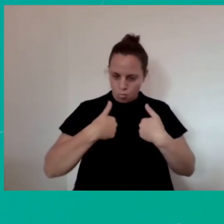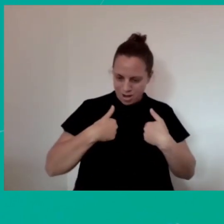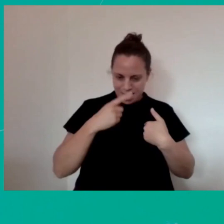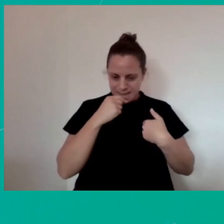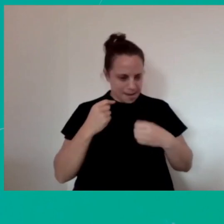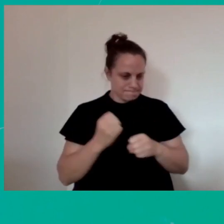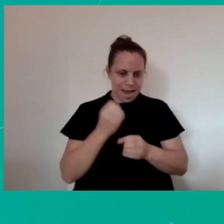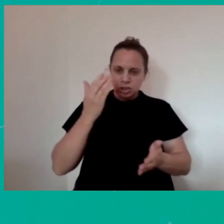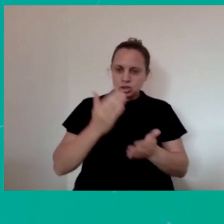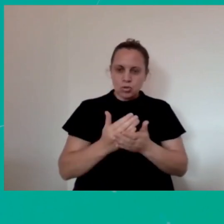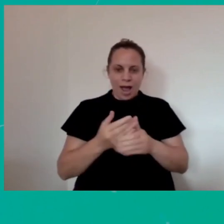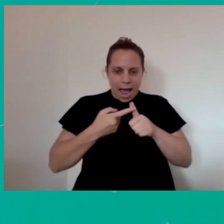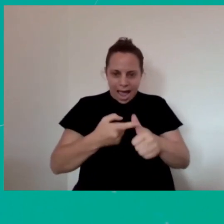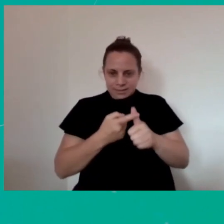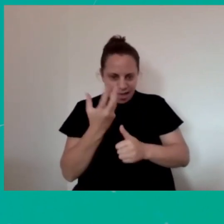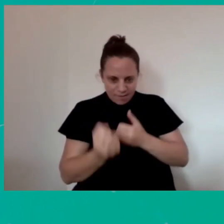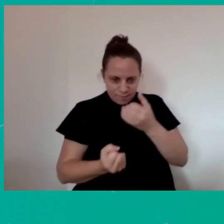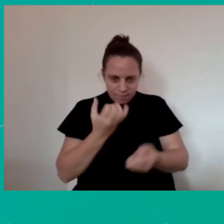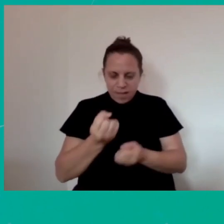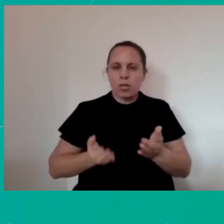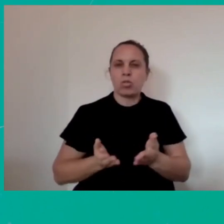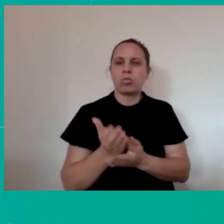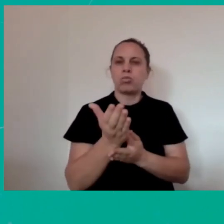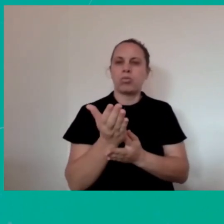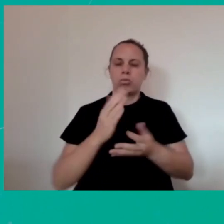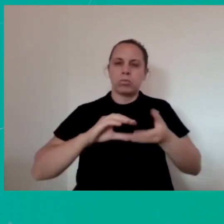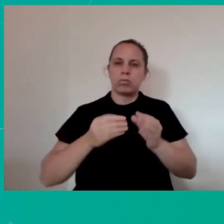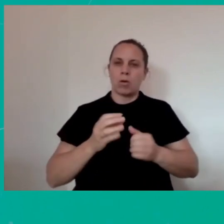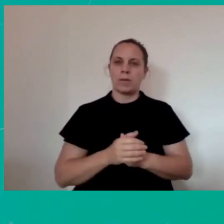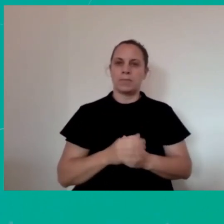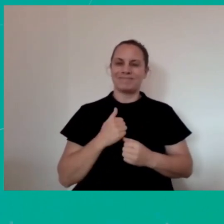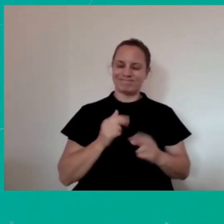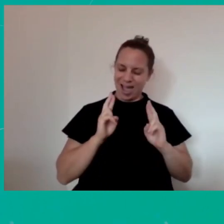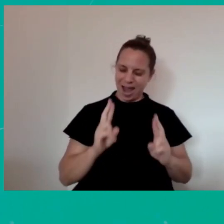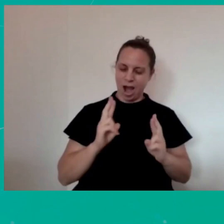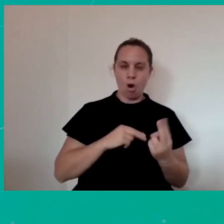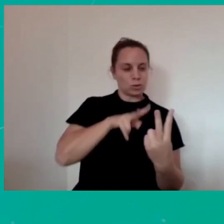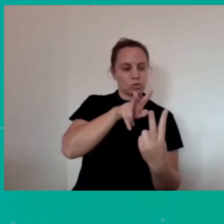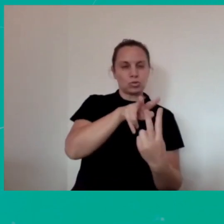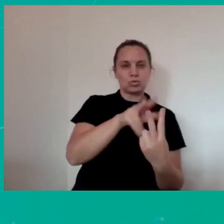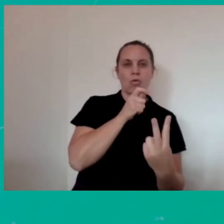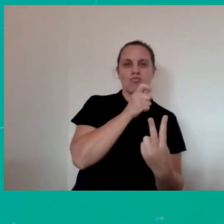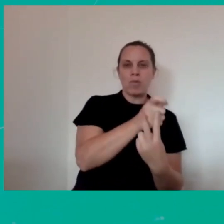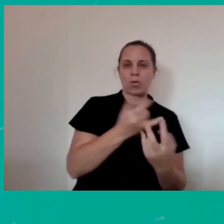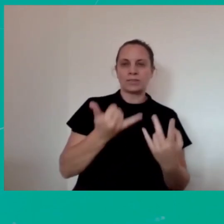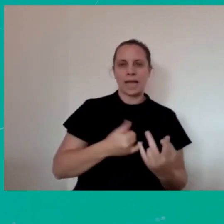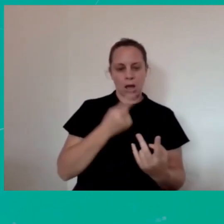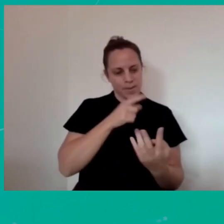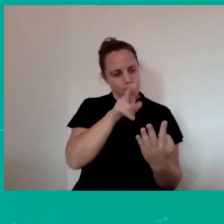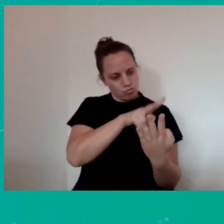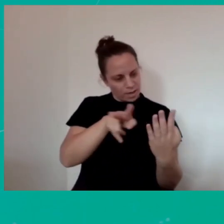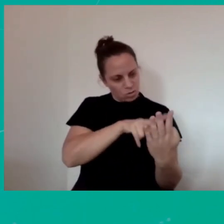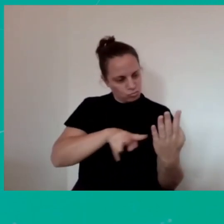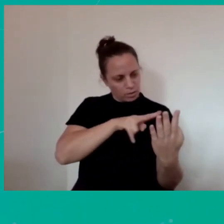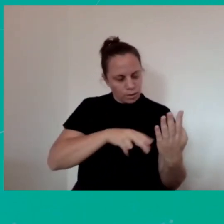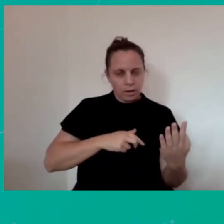issues. My hope is that these reports bring greater awareness of the magnitude of these